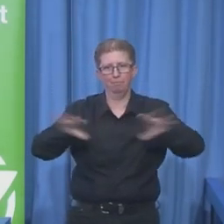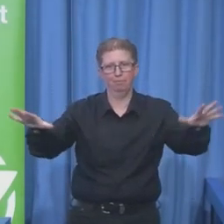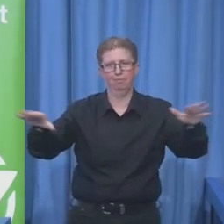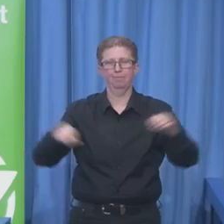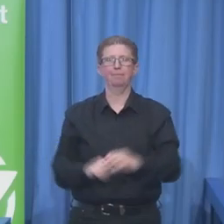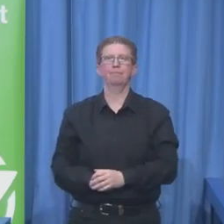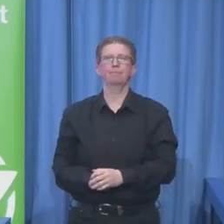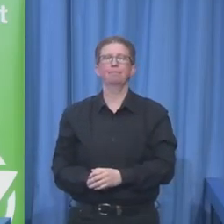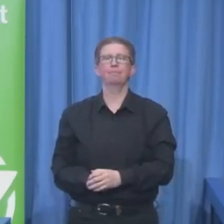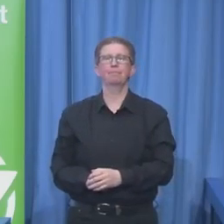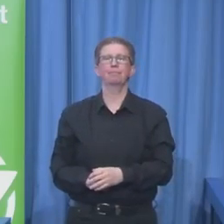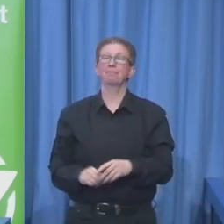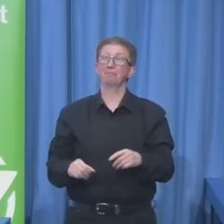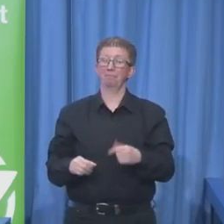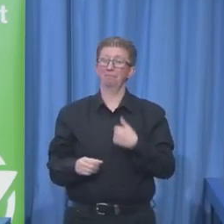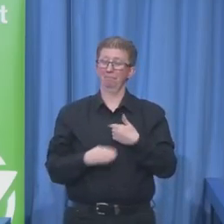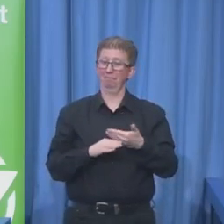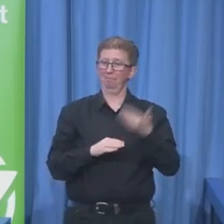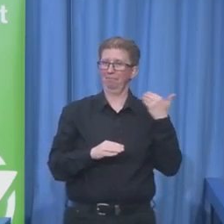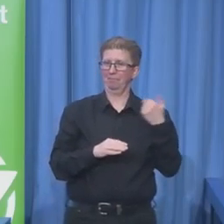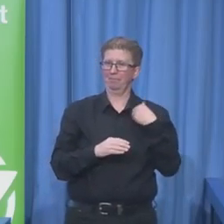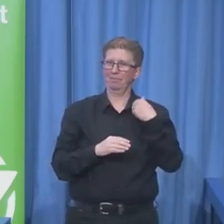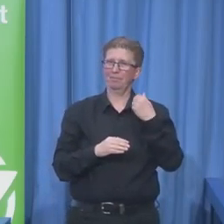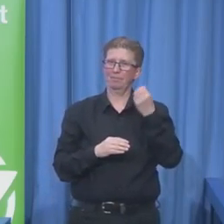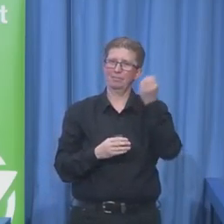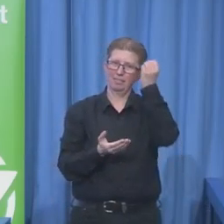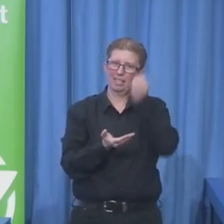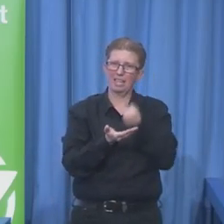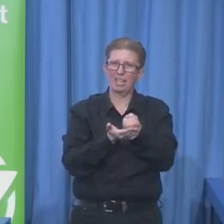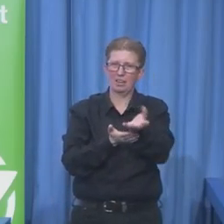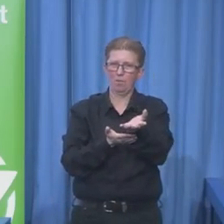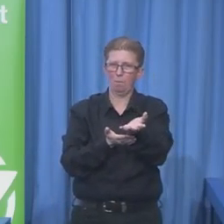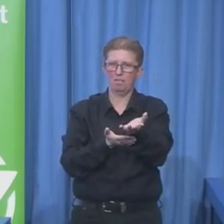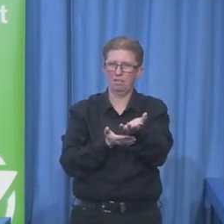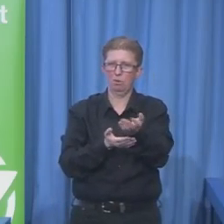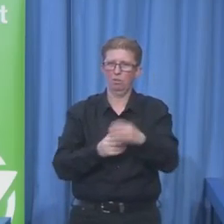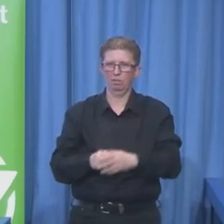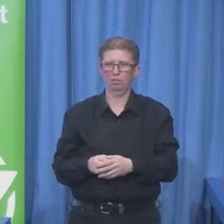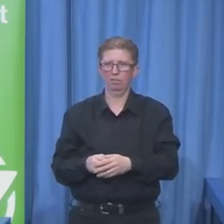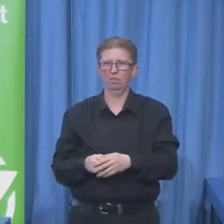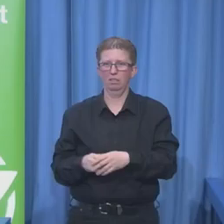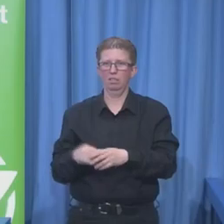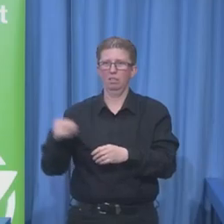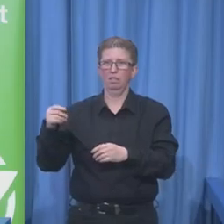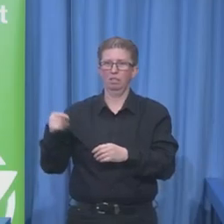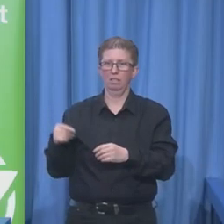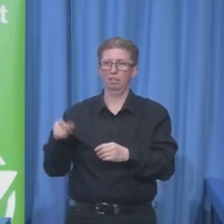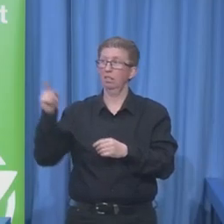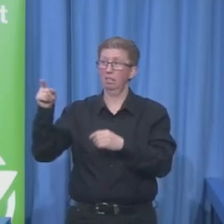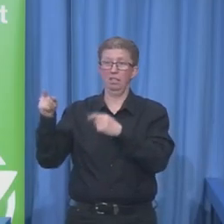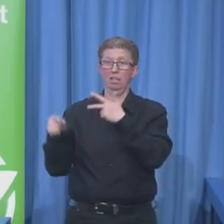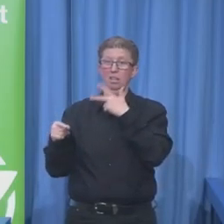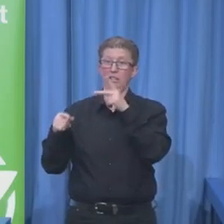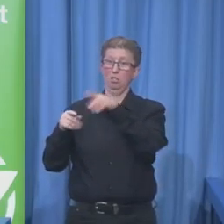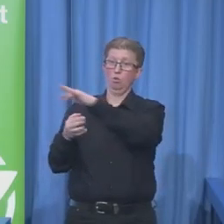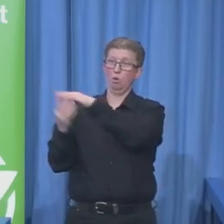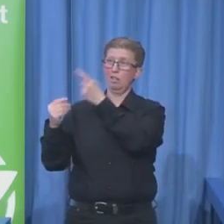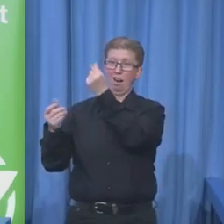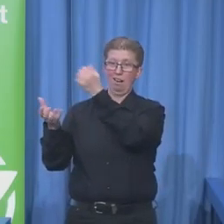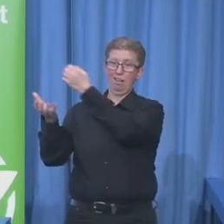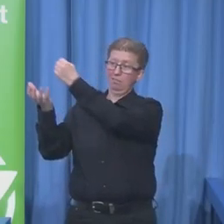to secure social embeddedness, because many of them have very small social networks that mostly consist of family and